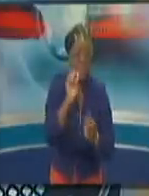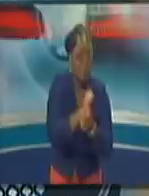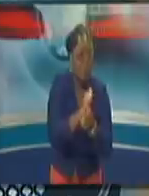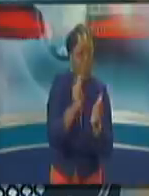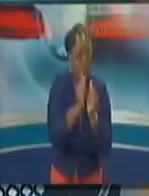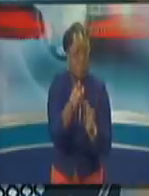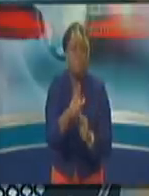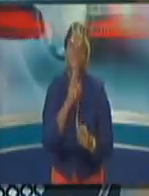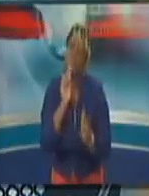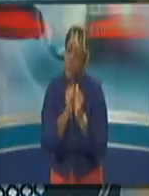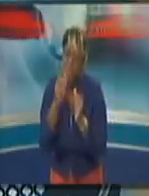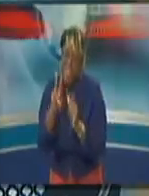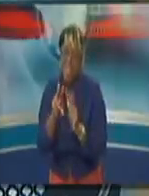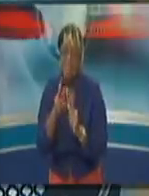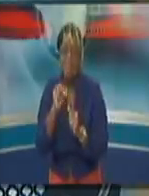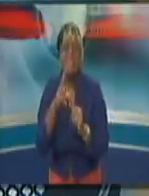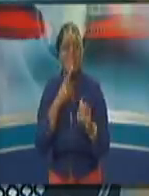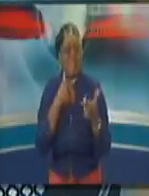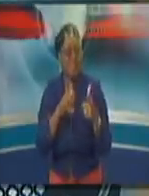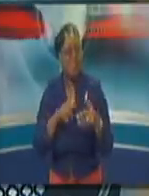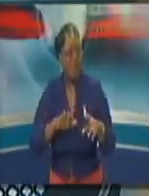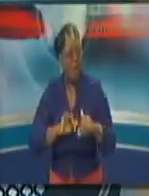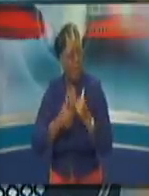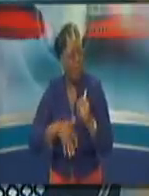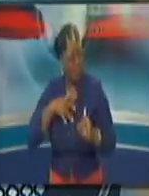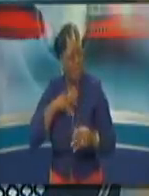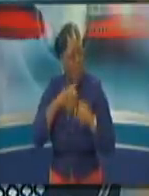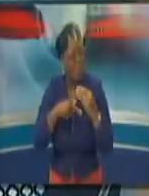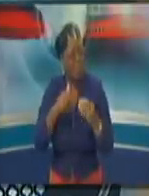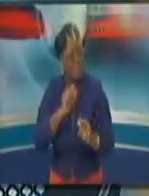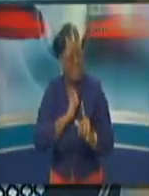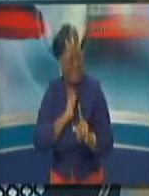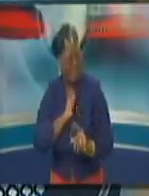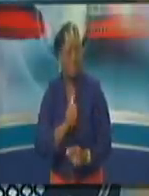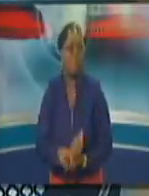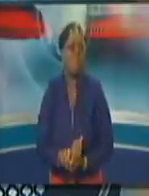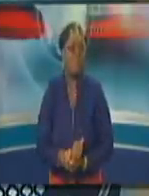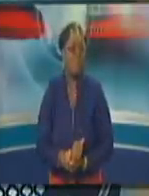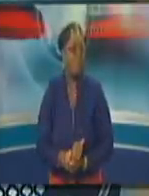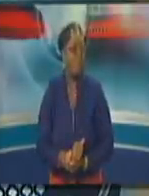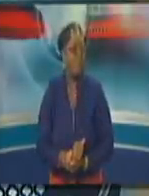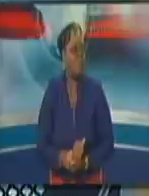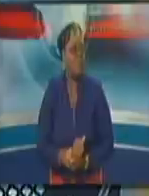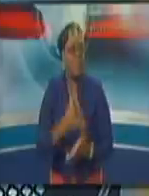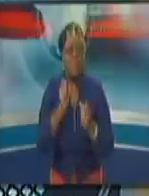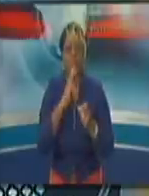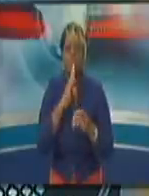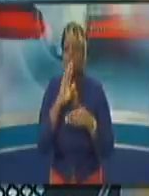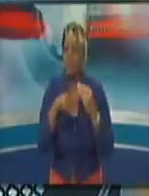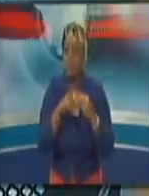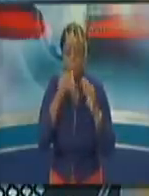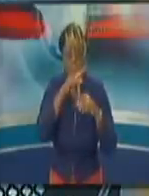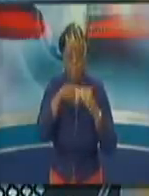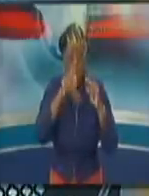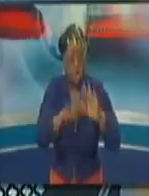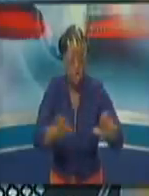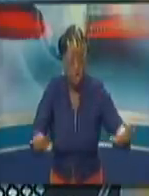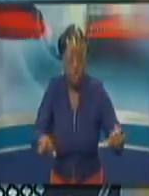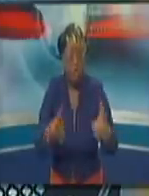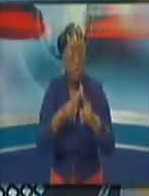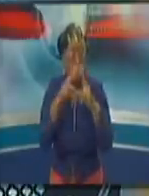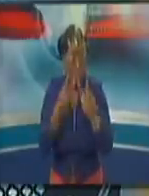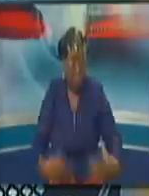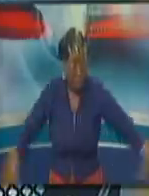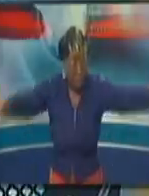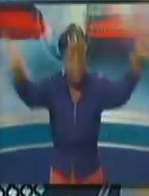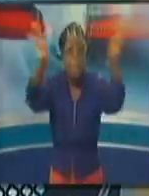workplace. Support and encourage each other. And then, of course, we want to talk about children. Children are very important at